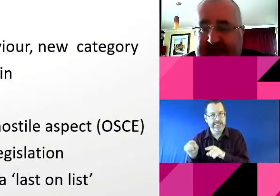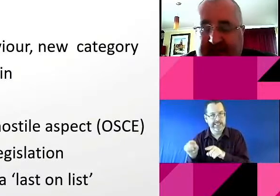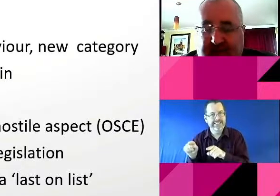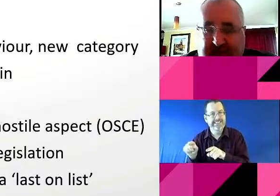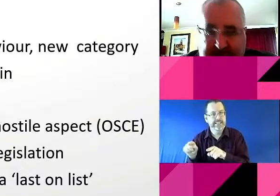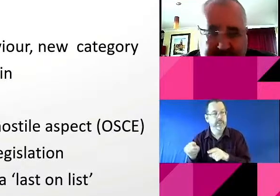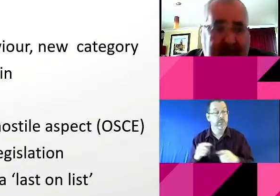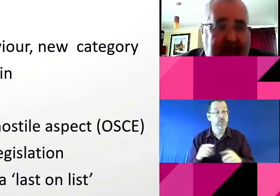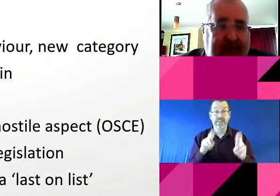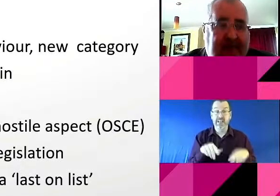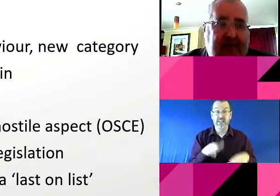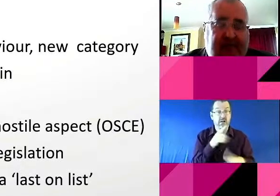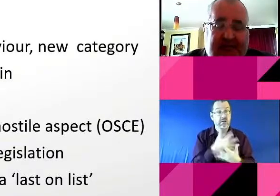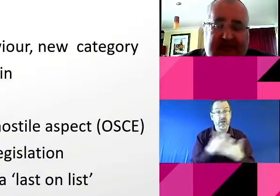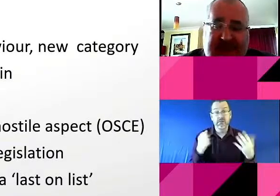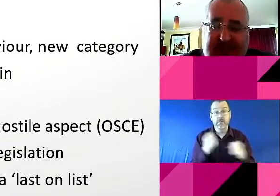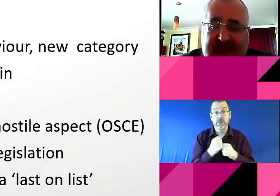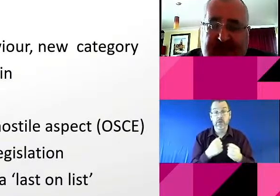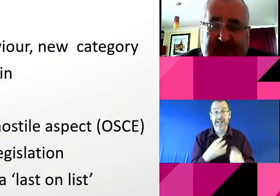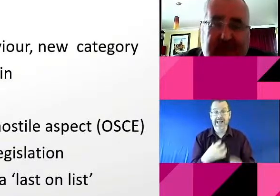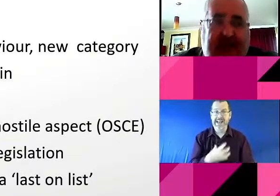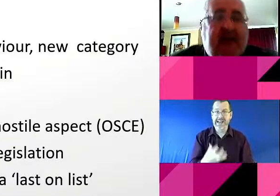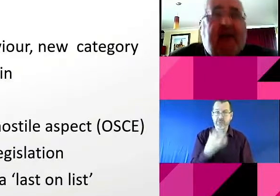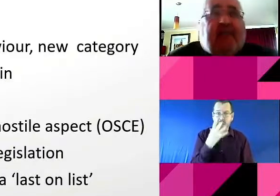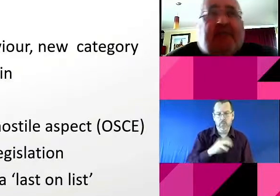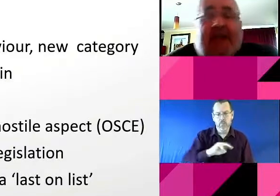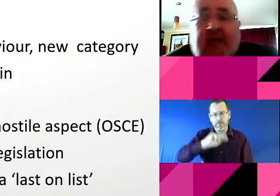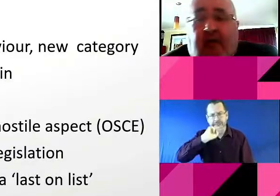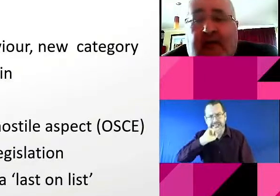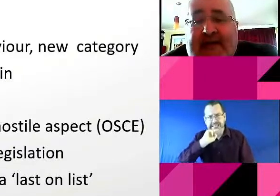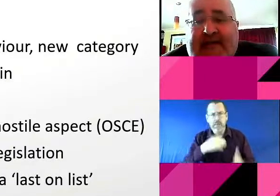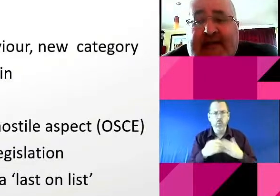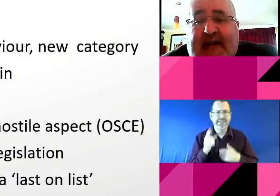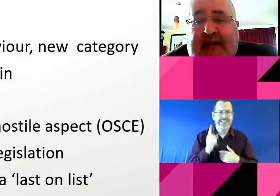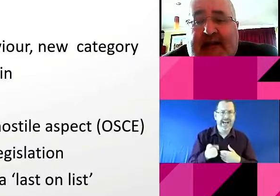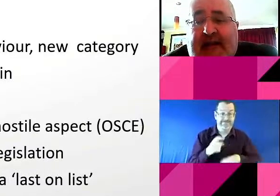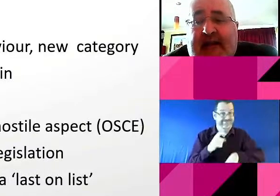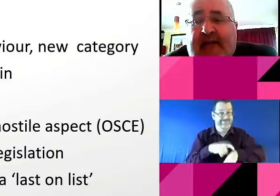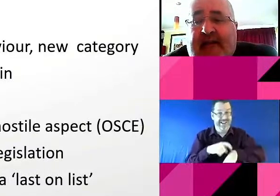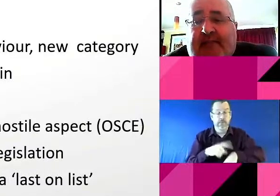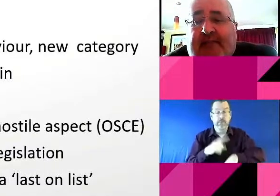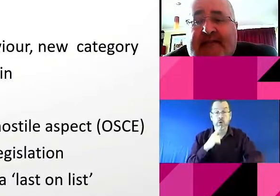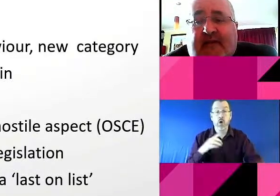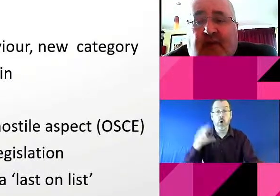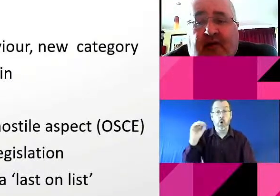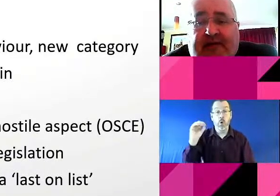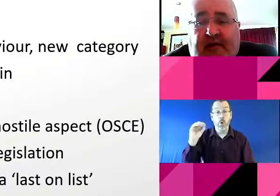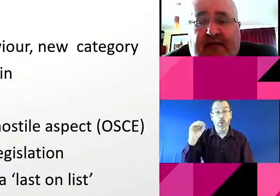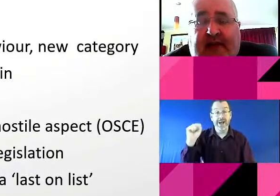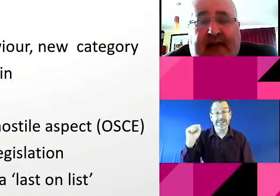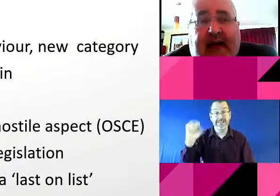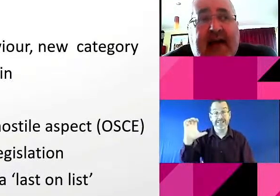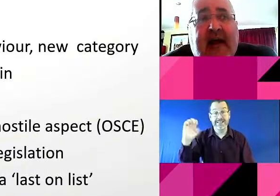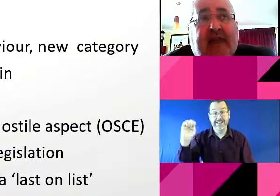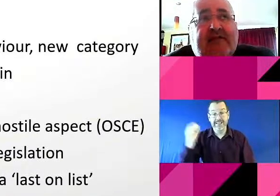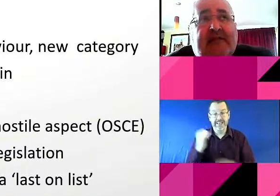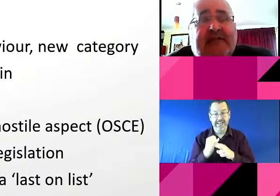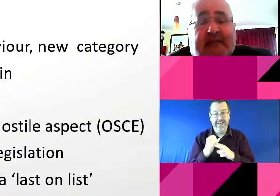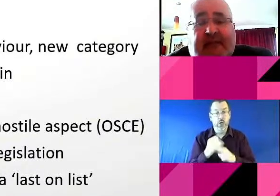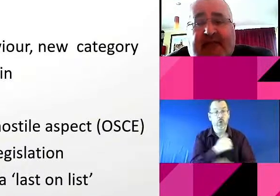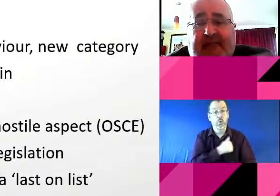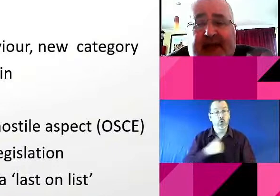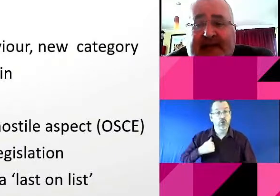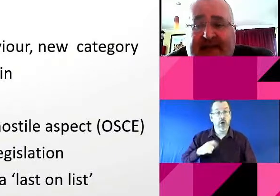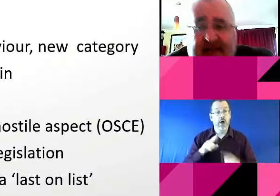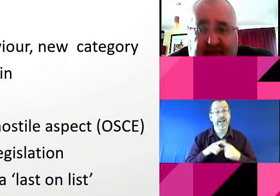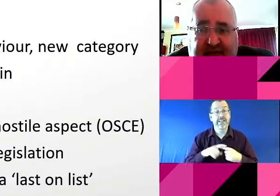is hate crime? And we don't have the time to do that. But the OSCE, based in Warsaw and Vienna, have done